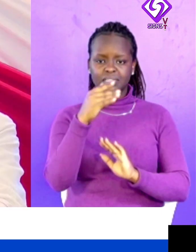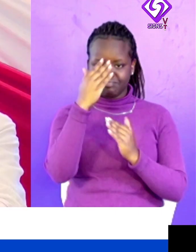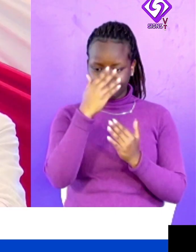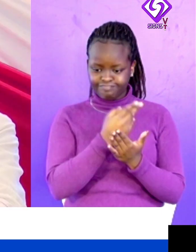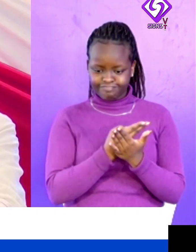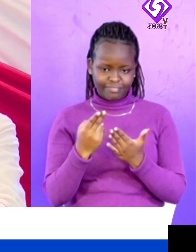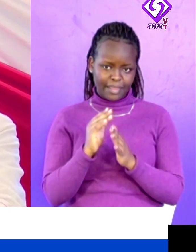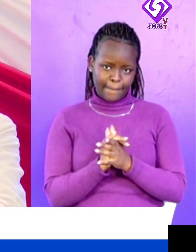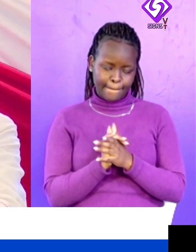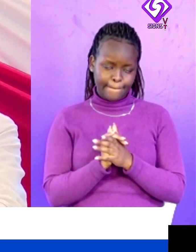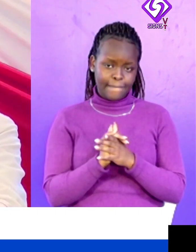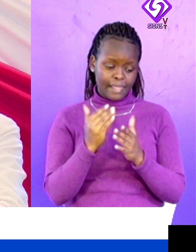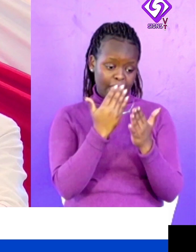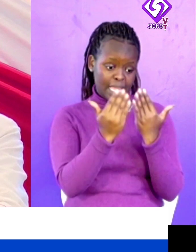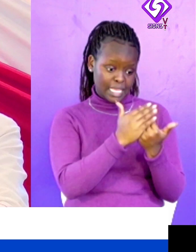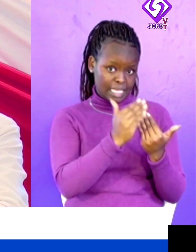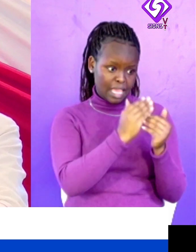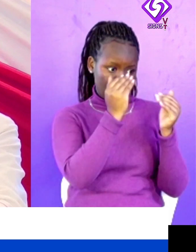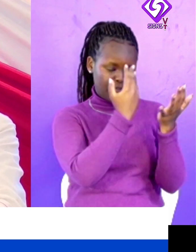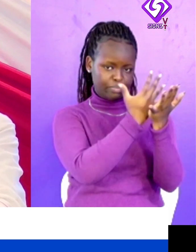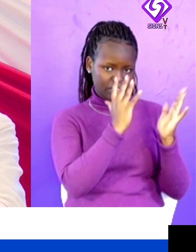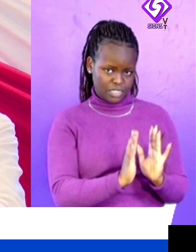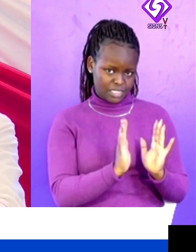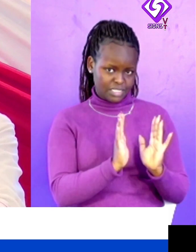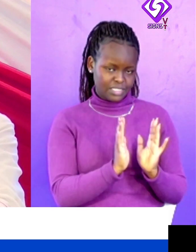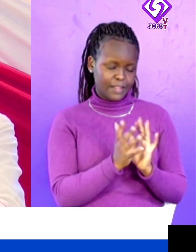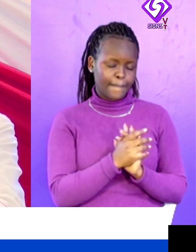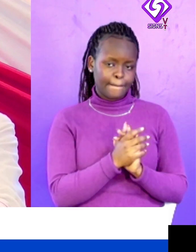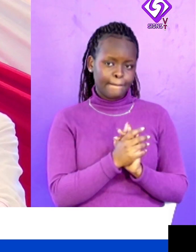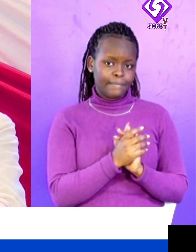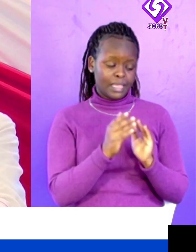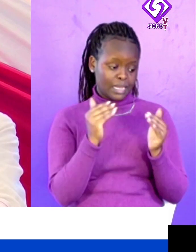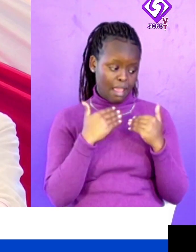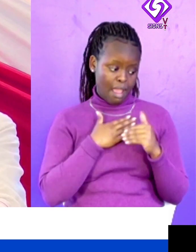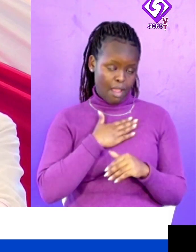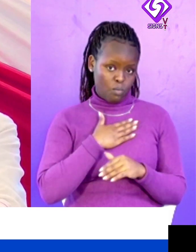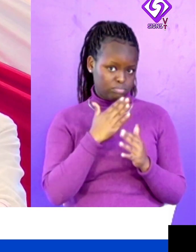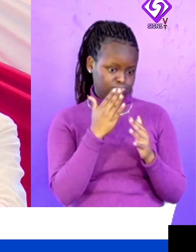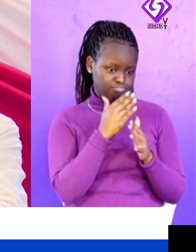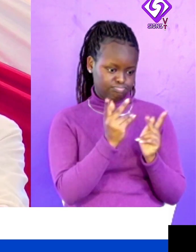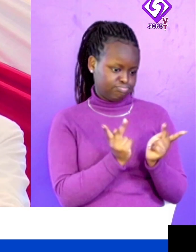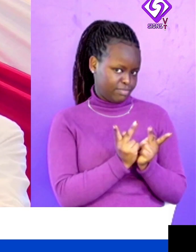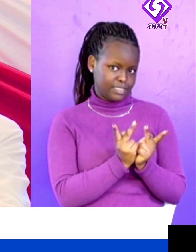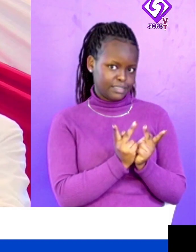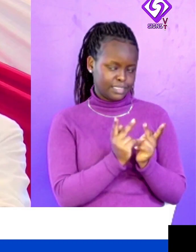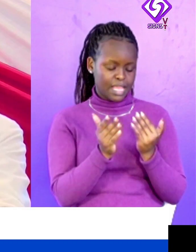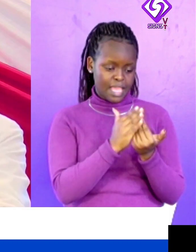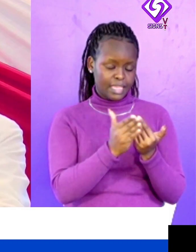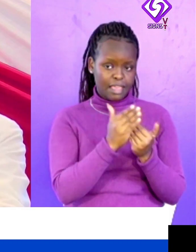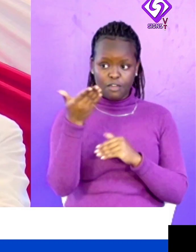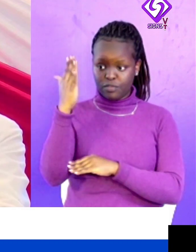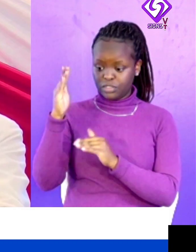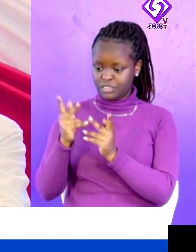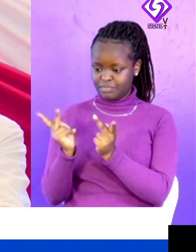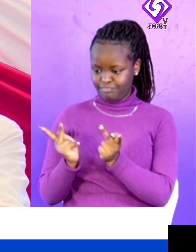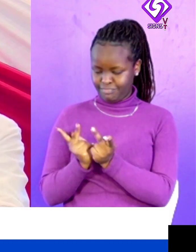our prisoners, to take care of people stay on the fringes of lives in our midst, is also to take care of God's presence in our